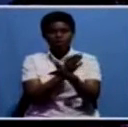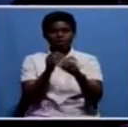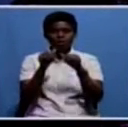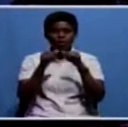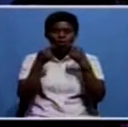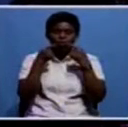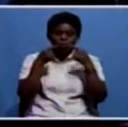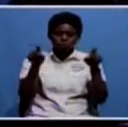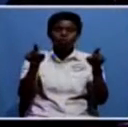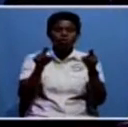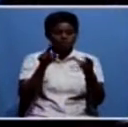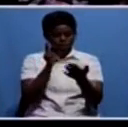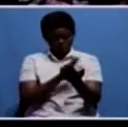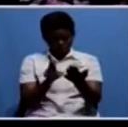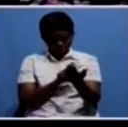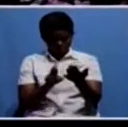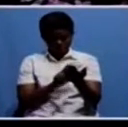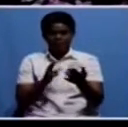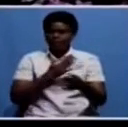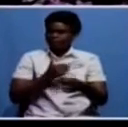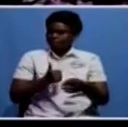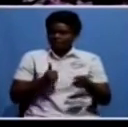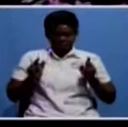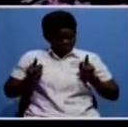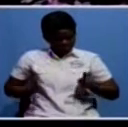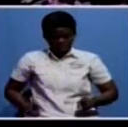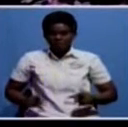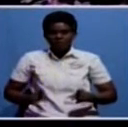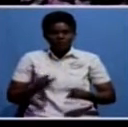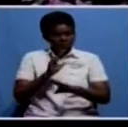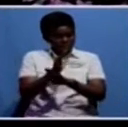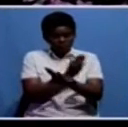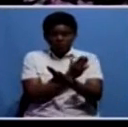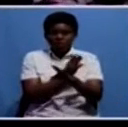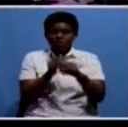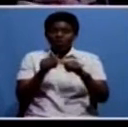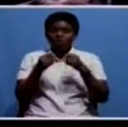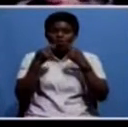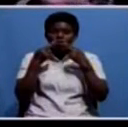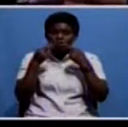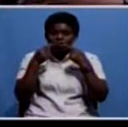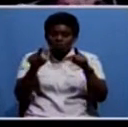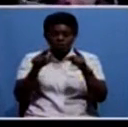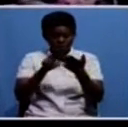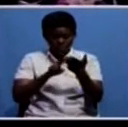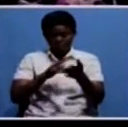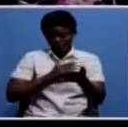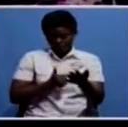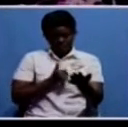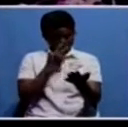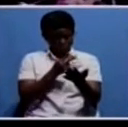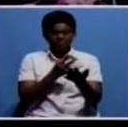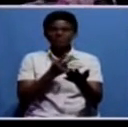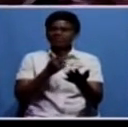it. Well, do you believe in it? Well, personally, I didn't see it before it went to the public. But the point is not whether I have seen it